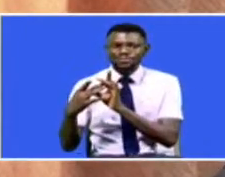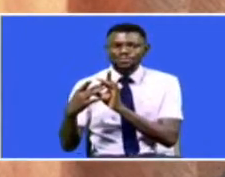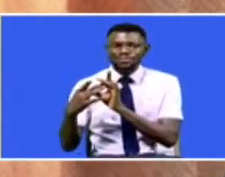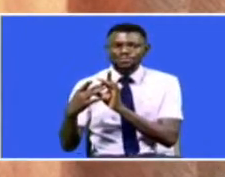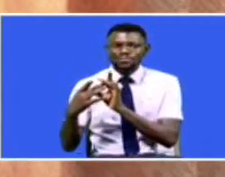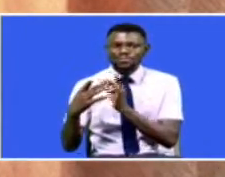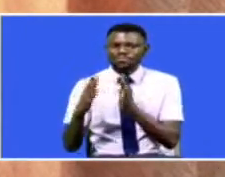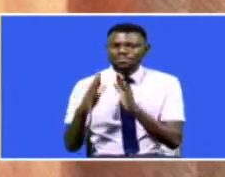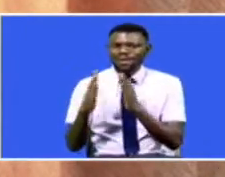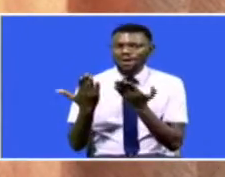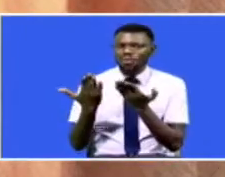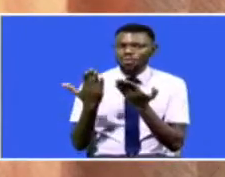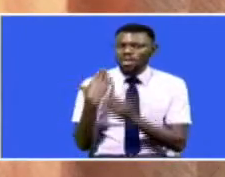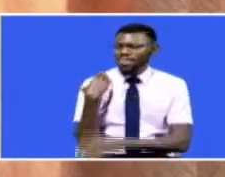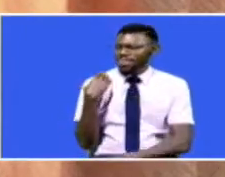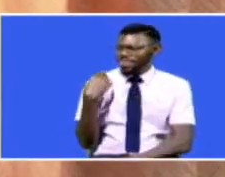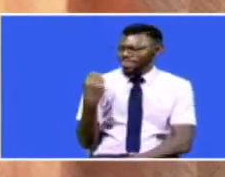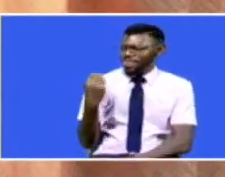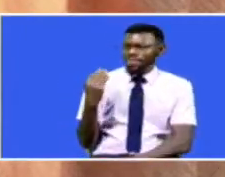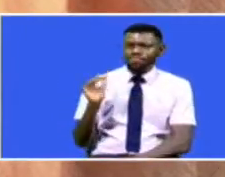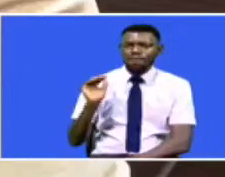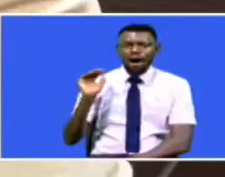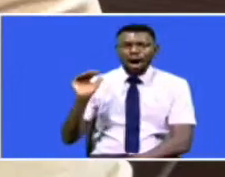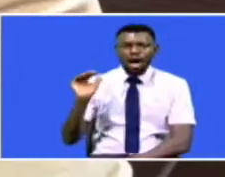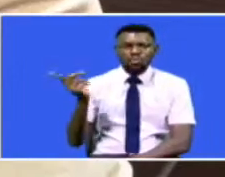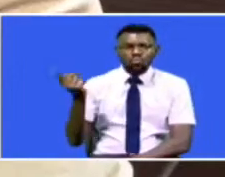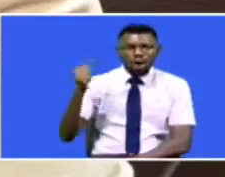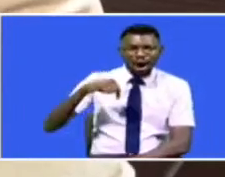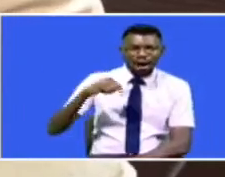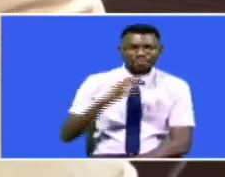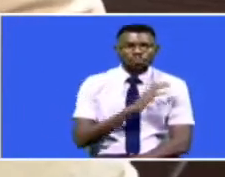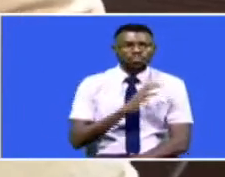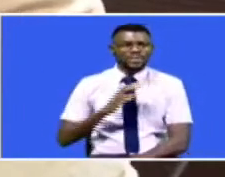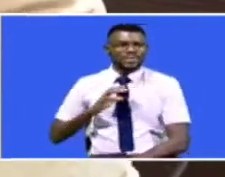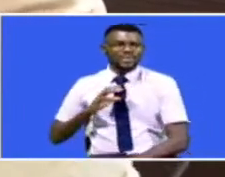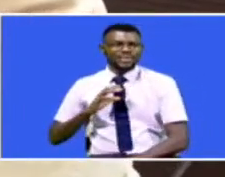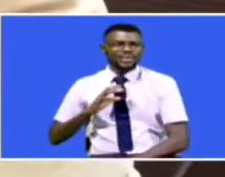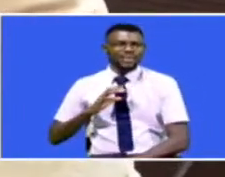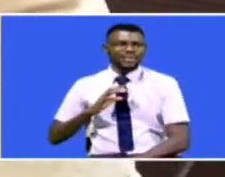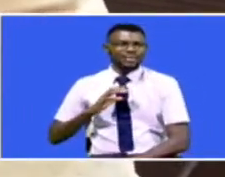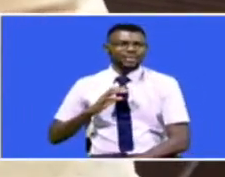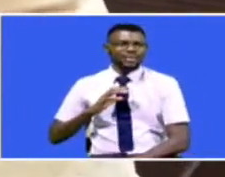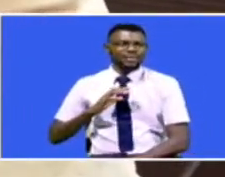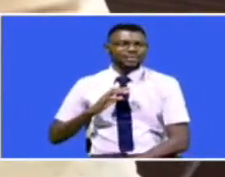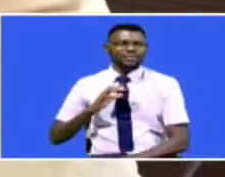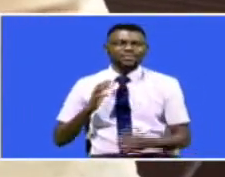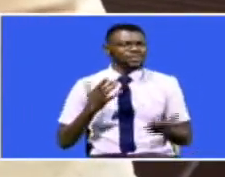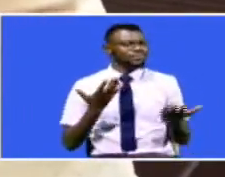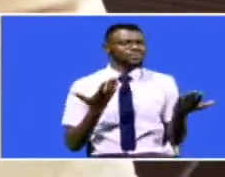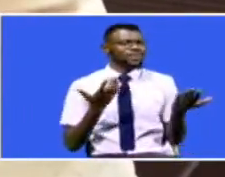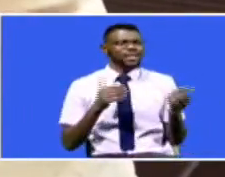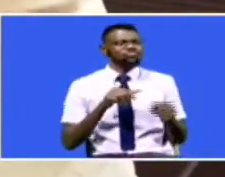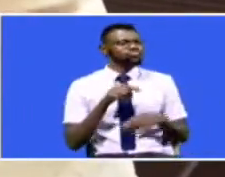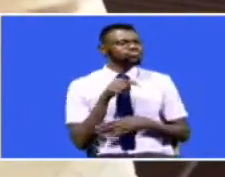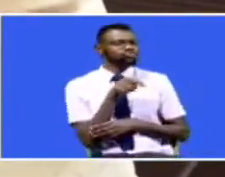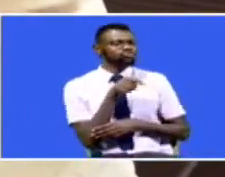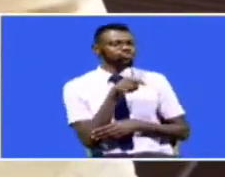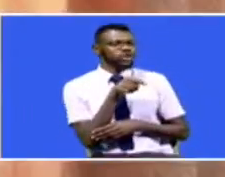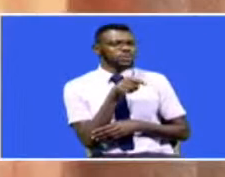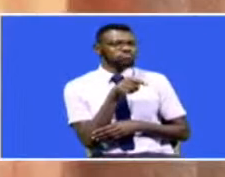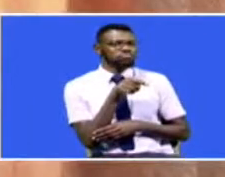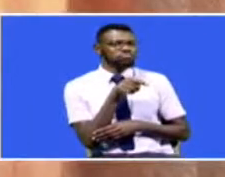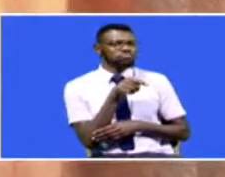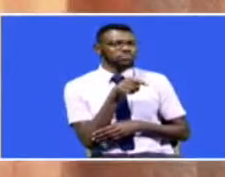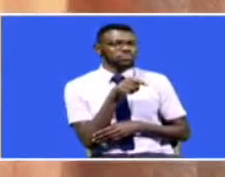just the other day when we have asked you to appear before the committee? Why wait? Was it not necessary for you